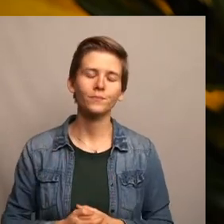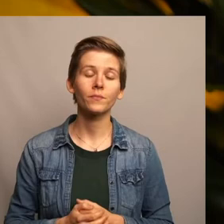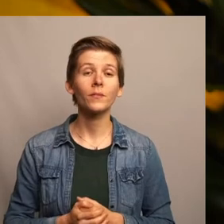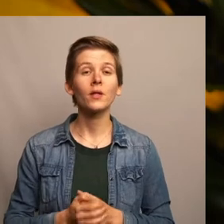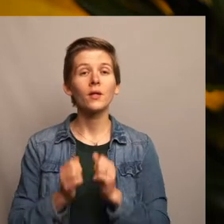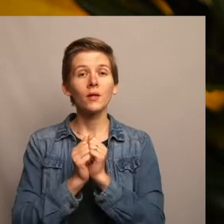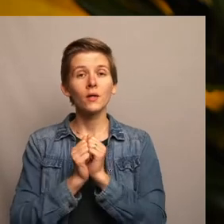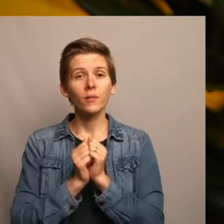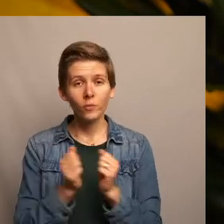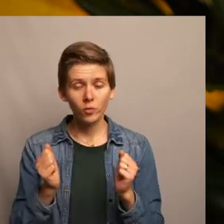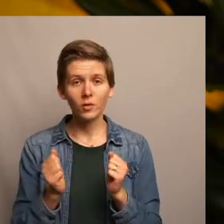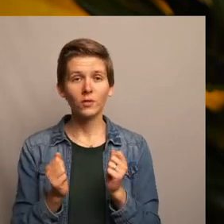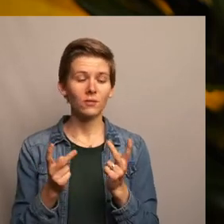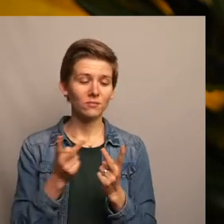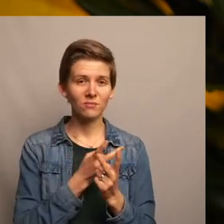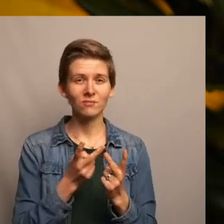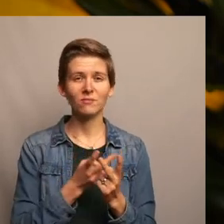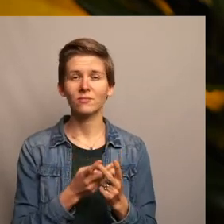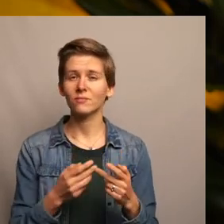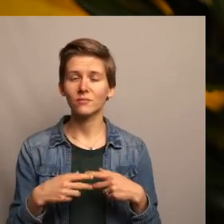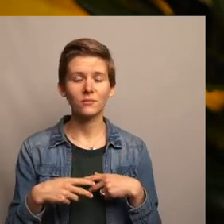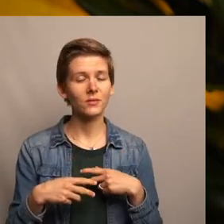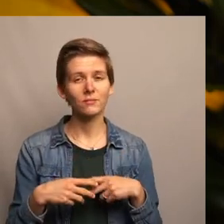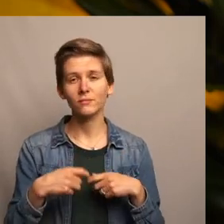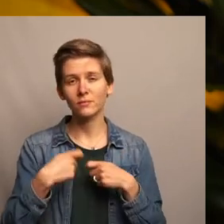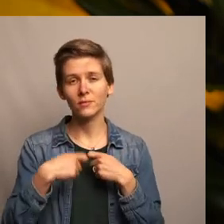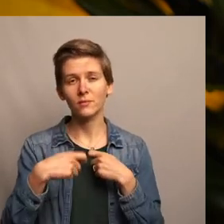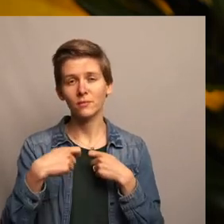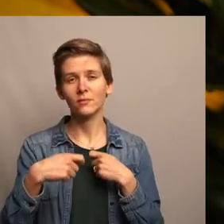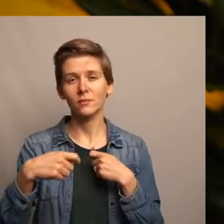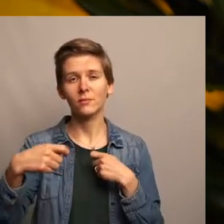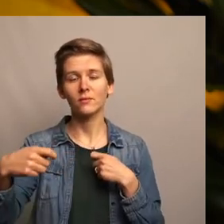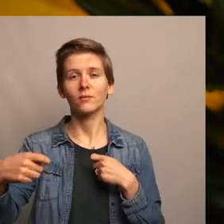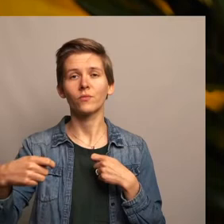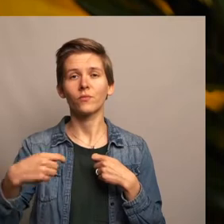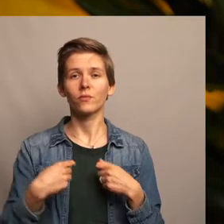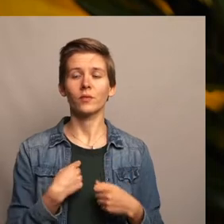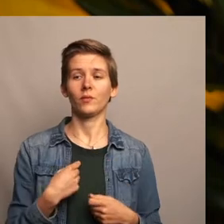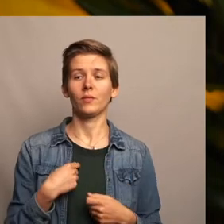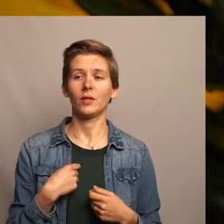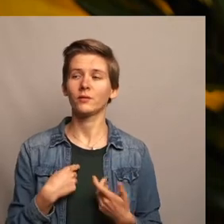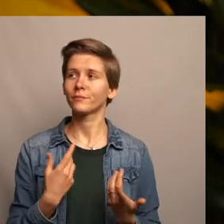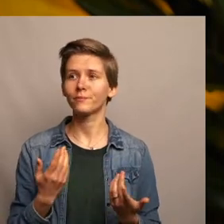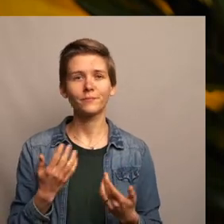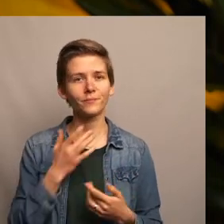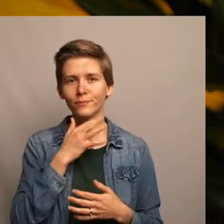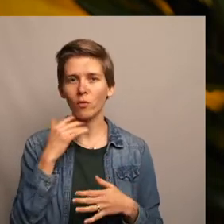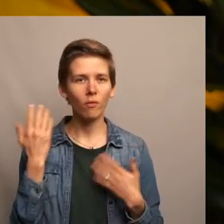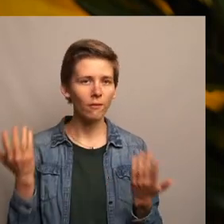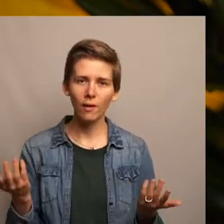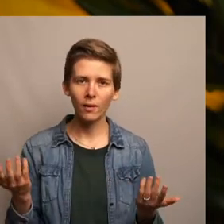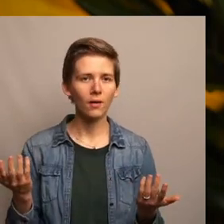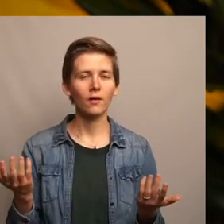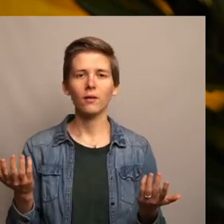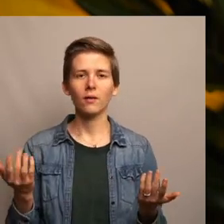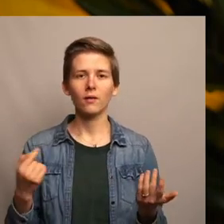things takes a lot of time. And like for me, like, yeah, it's a struggle. It's very like not comfortable. And like I